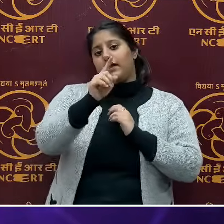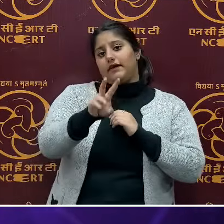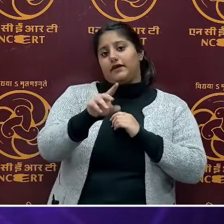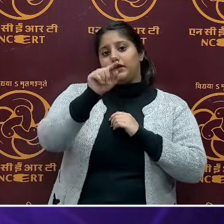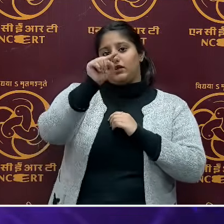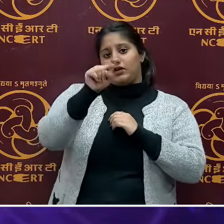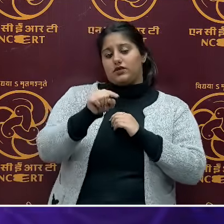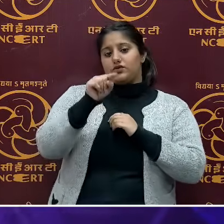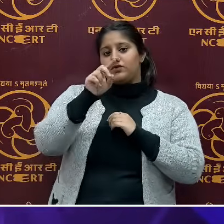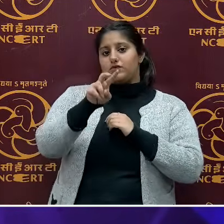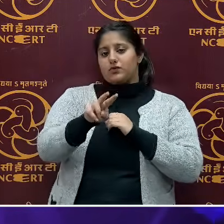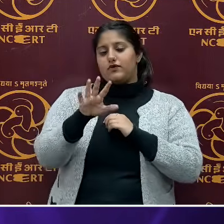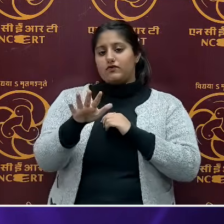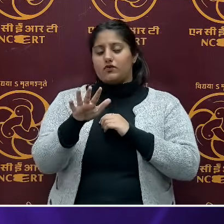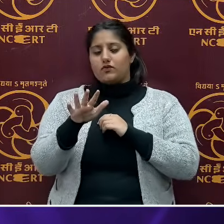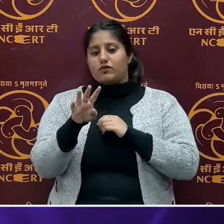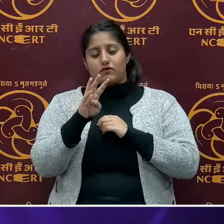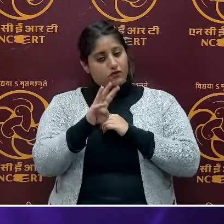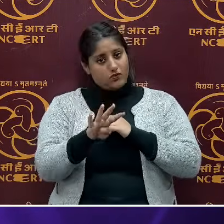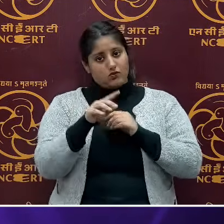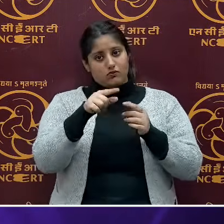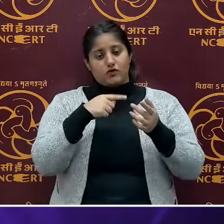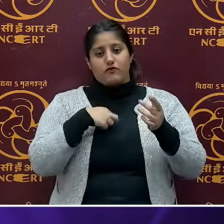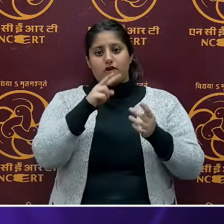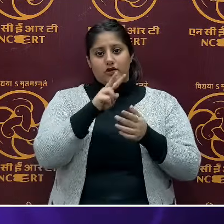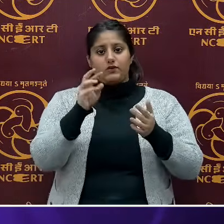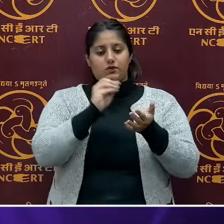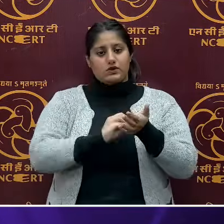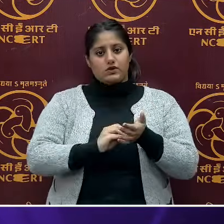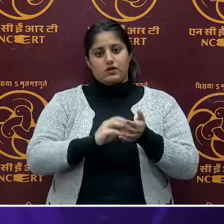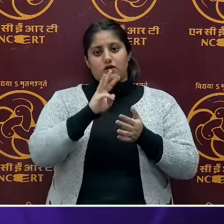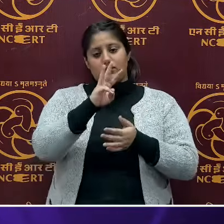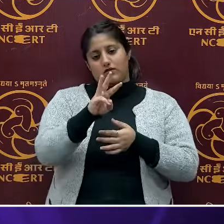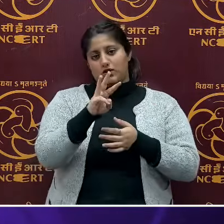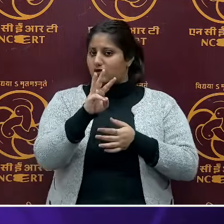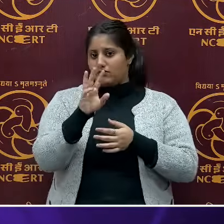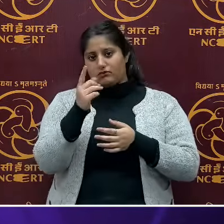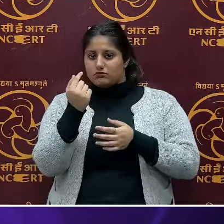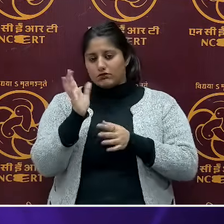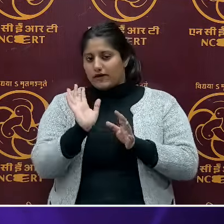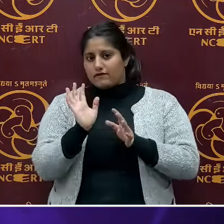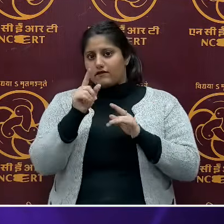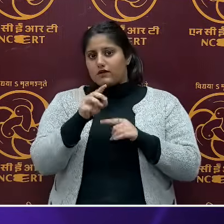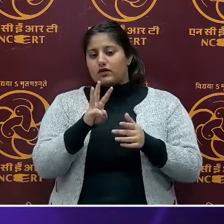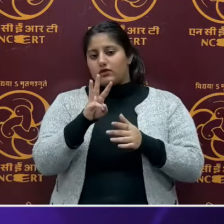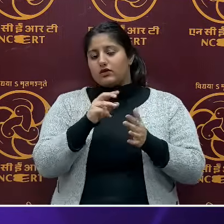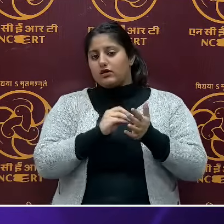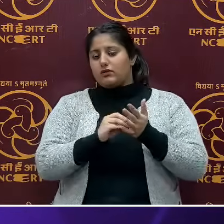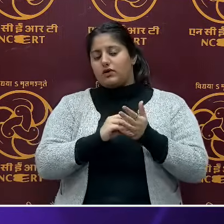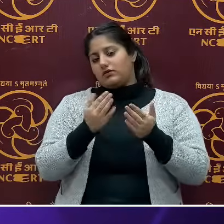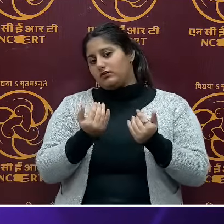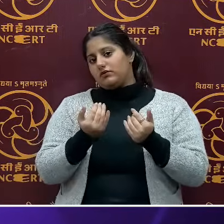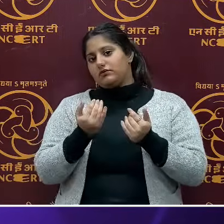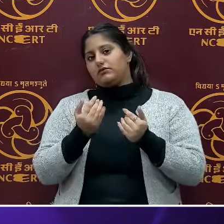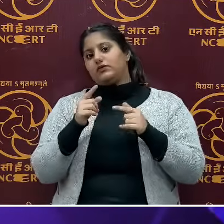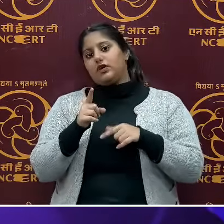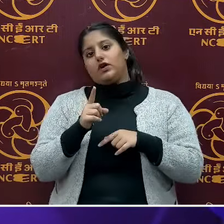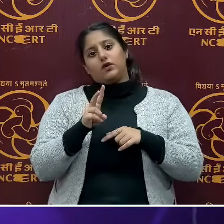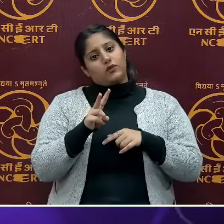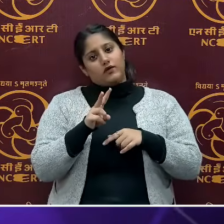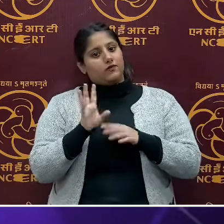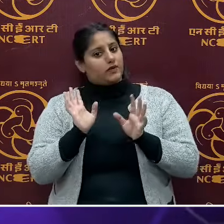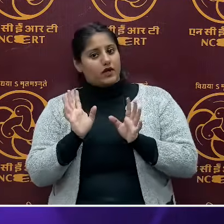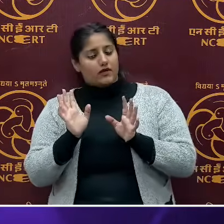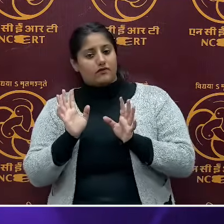18:24. I need to fill the values. That means 3 something which is proportional to this. 12